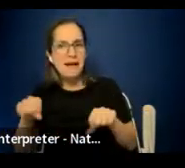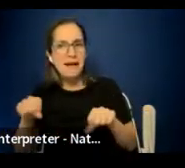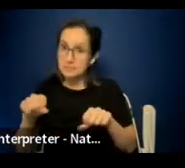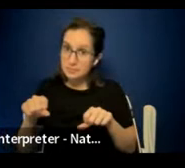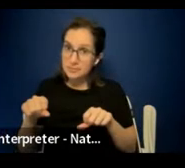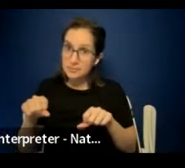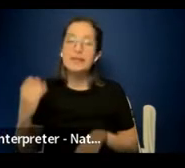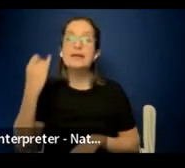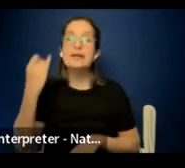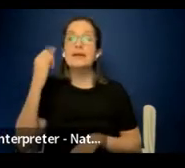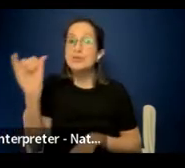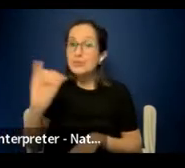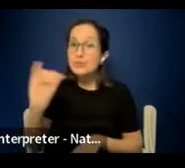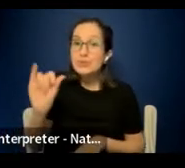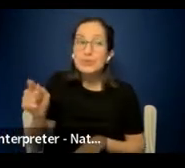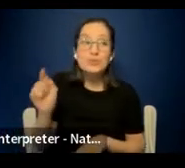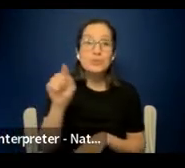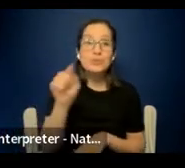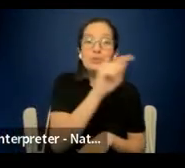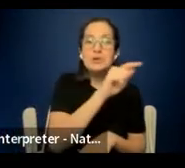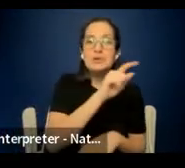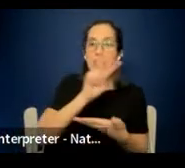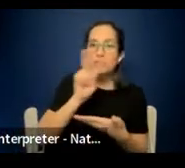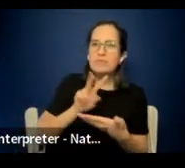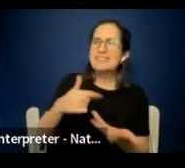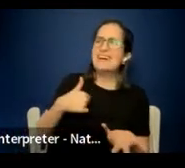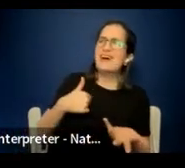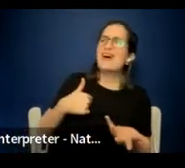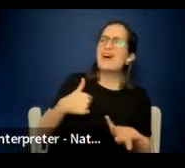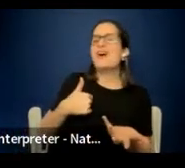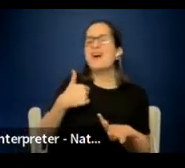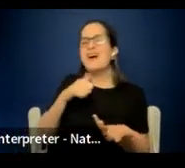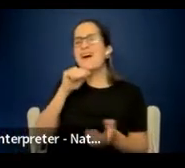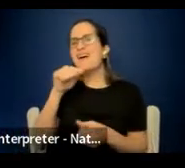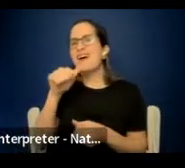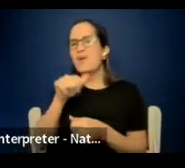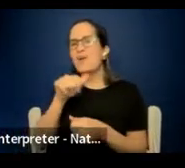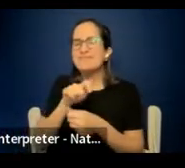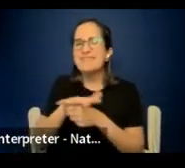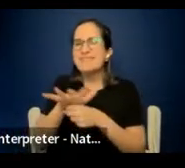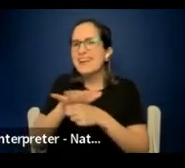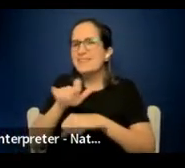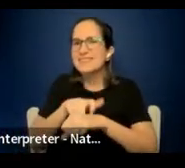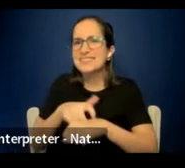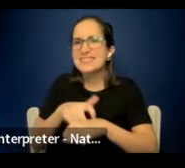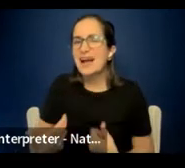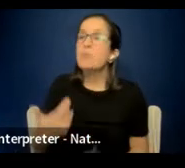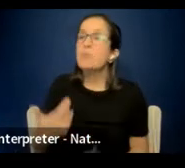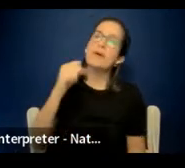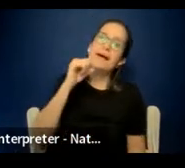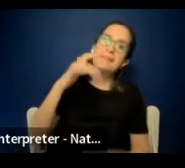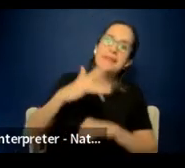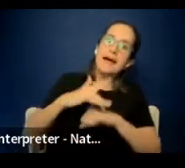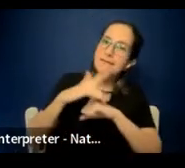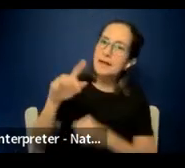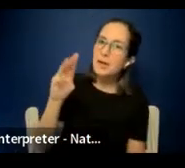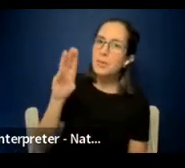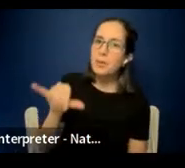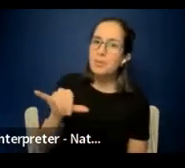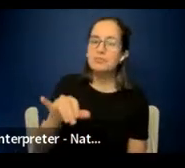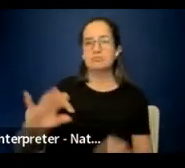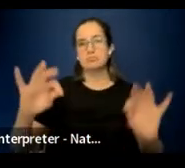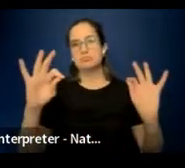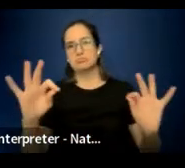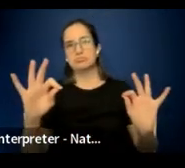can't do that. You know, if you really get crystal clear on what it is that you need, you also will save your organization a lot of